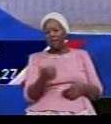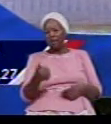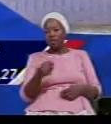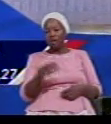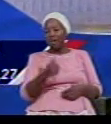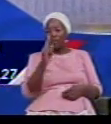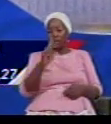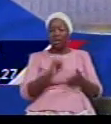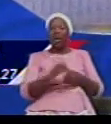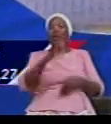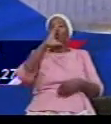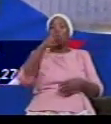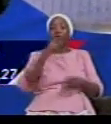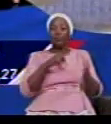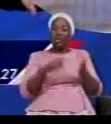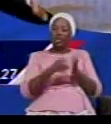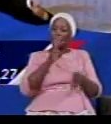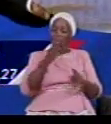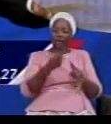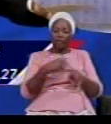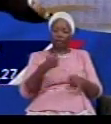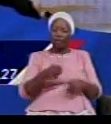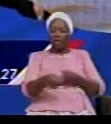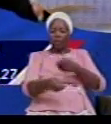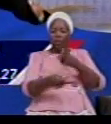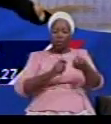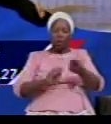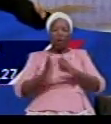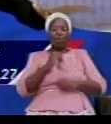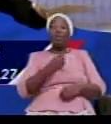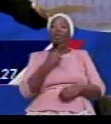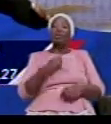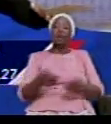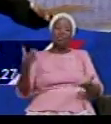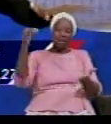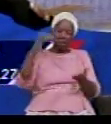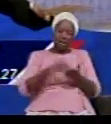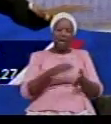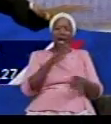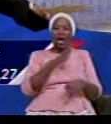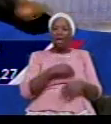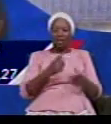of this water from the well shall thirst again. And then in